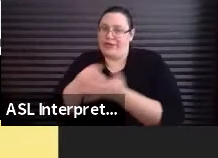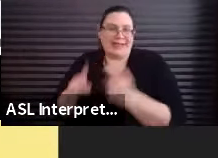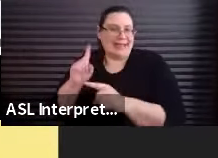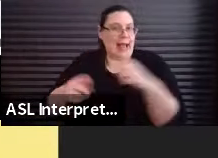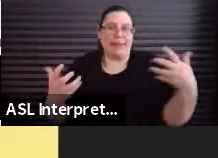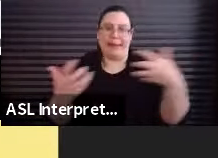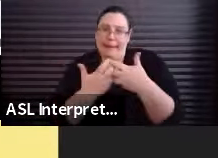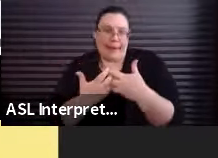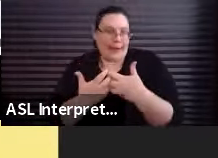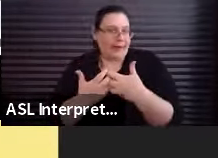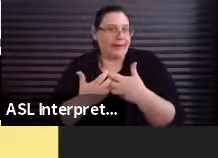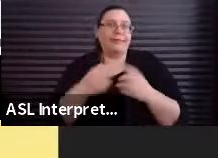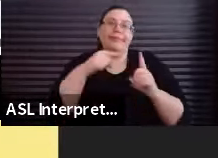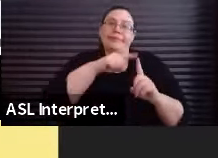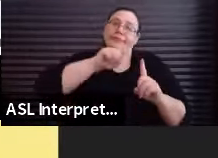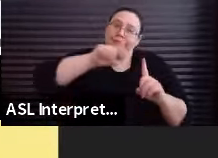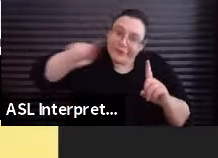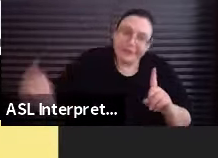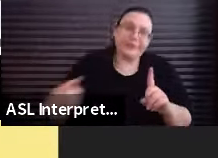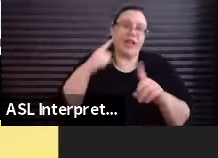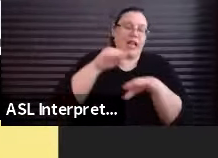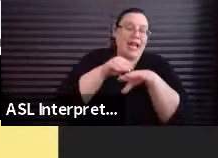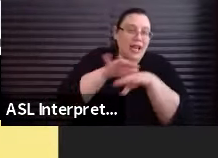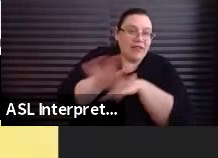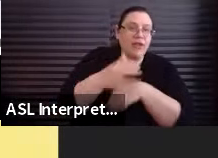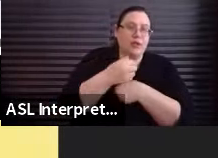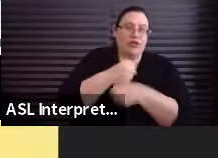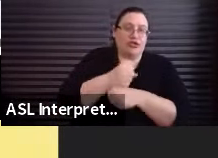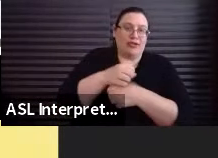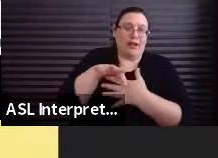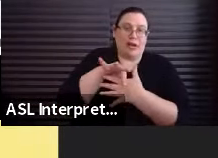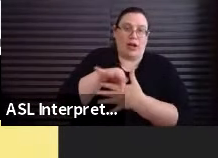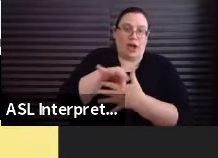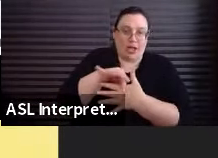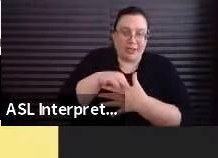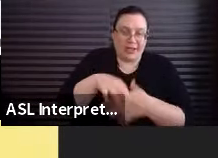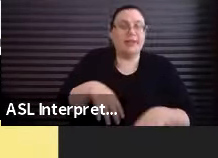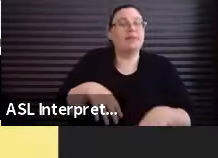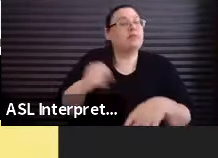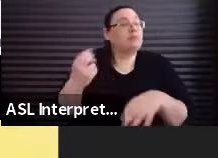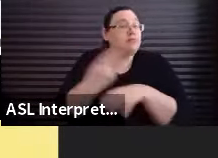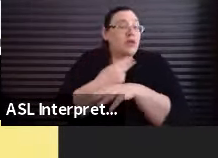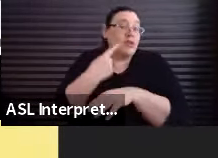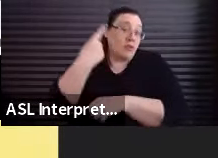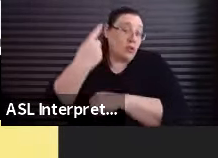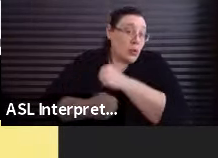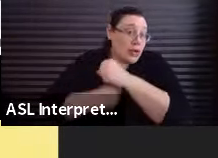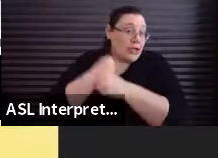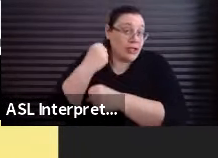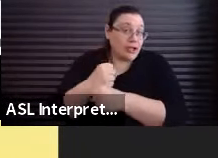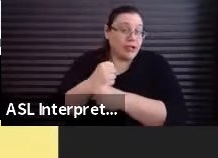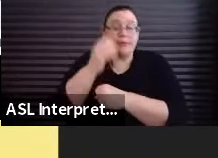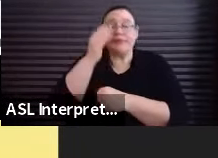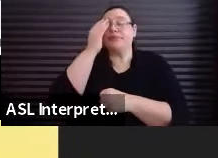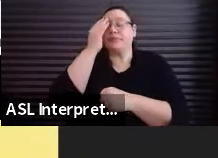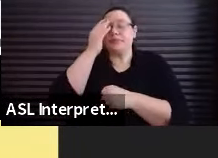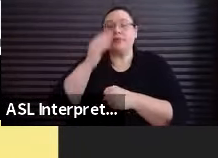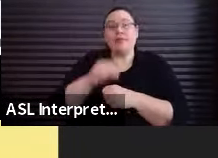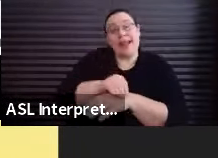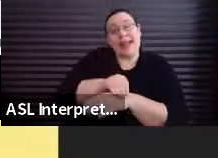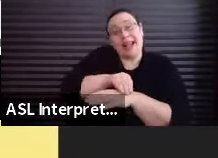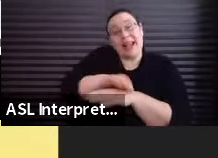purely influencer created content. They can use it for 1 year. The